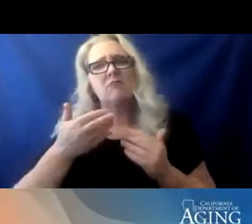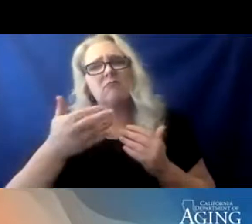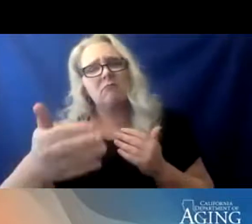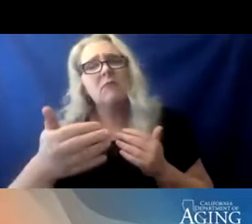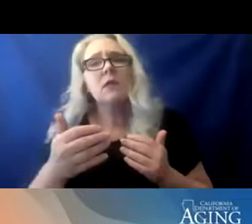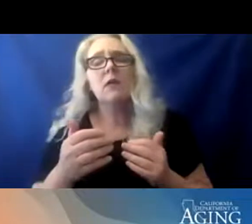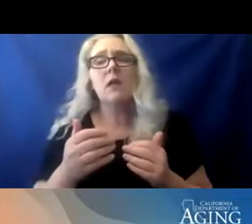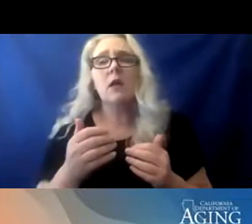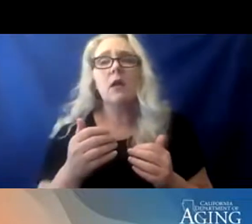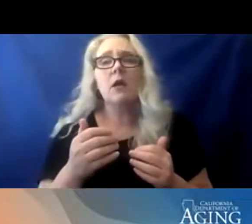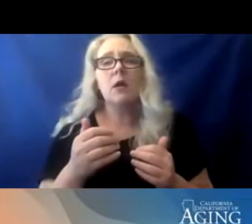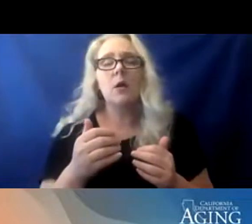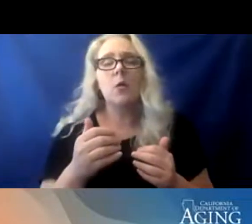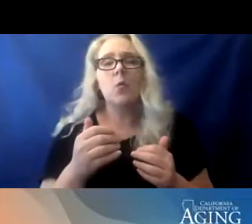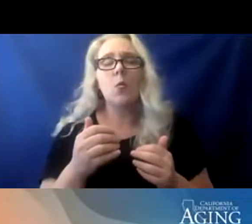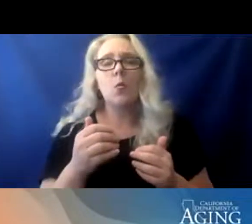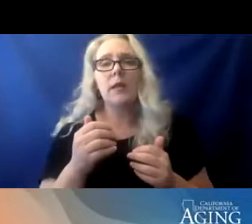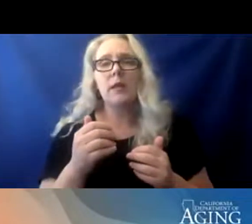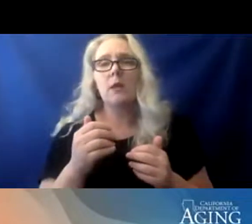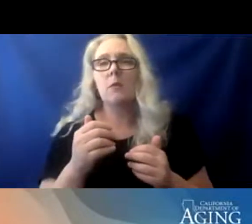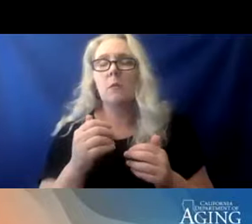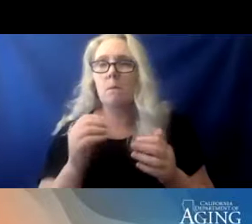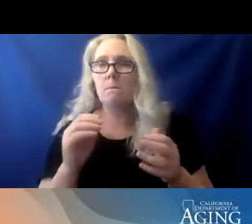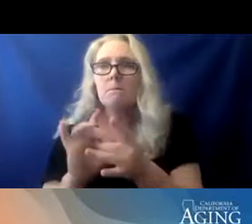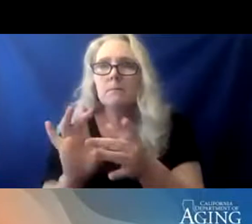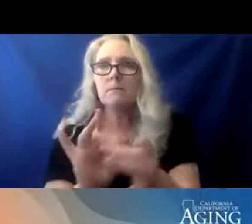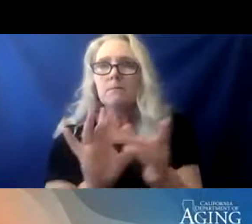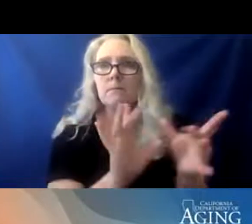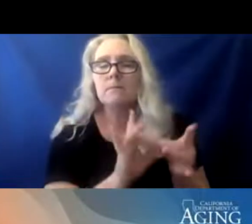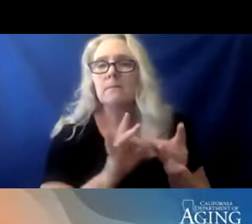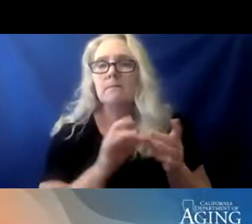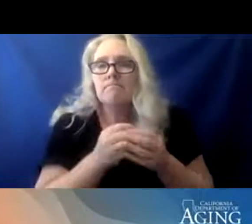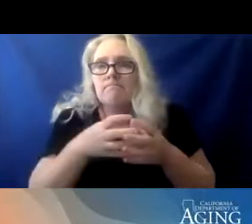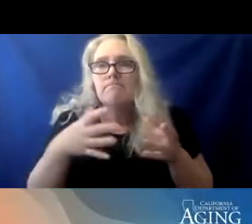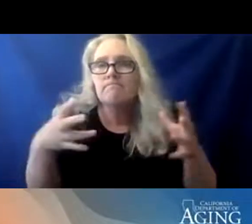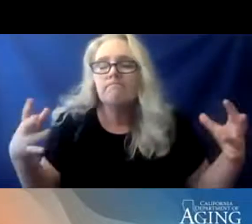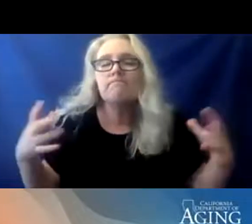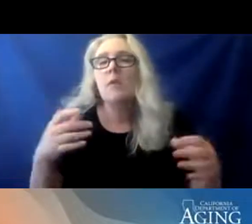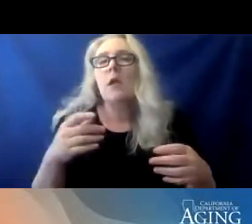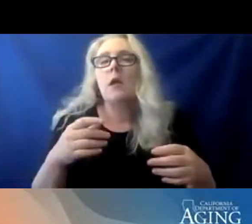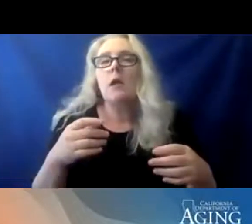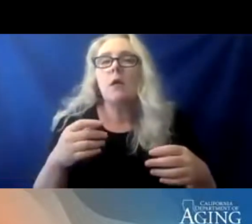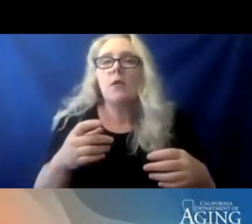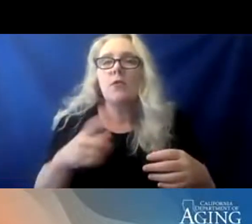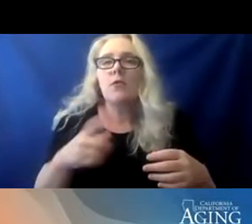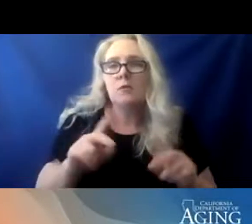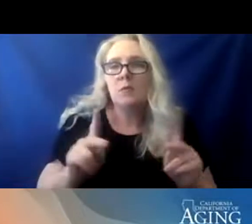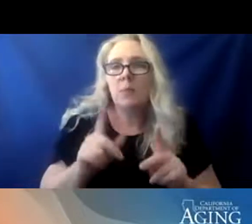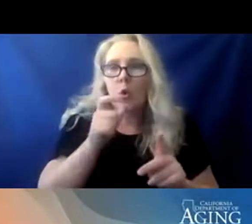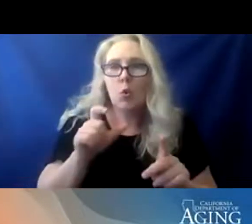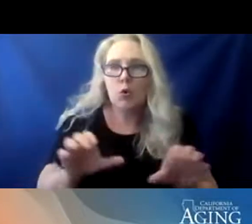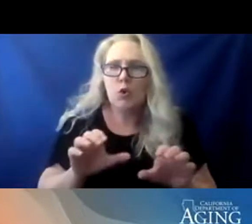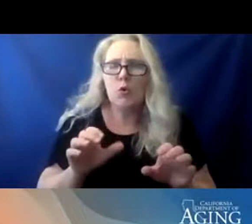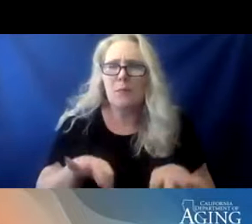strategically build capacity and make connections for folks on the ground who are doing such meaningful work within their own cities, counties,